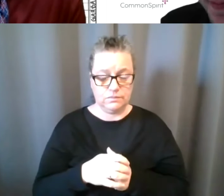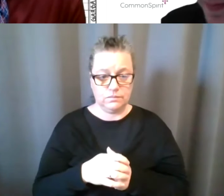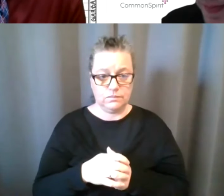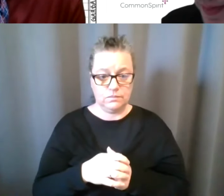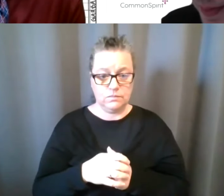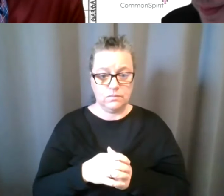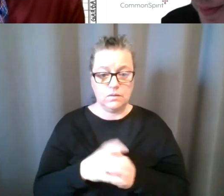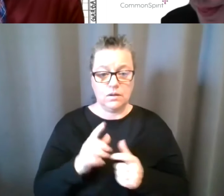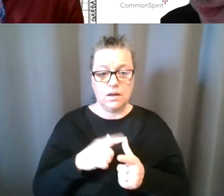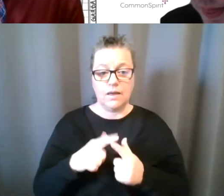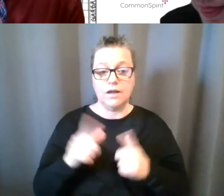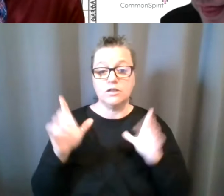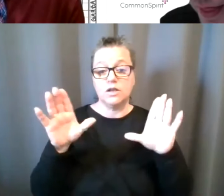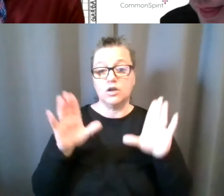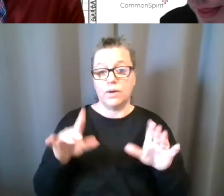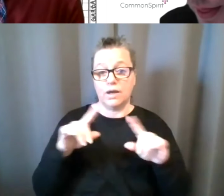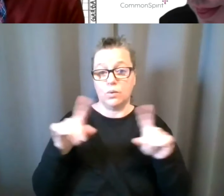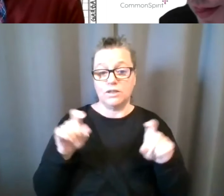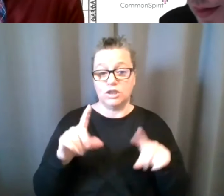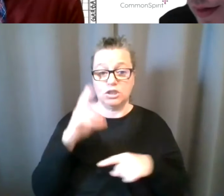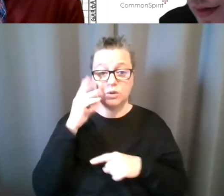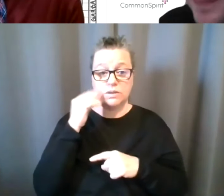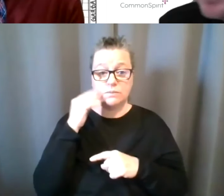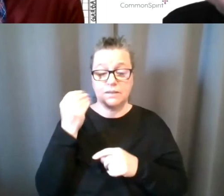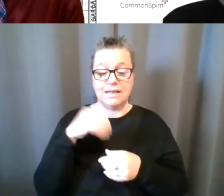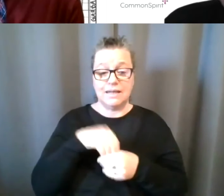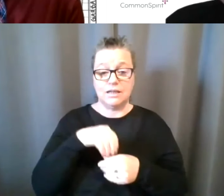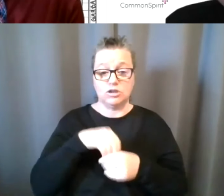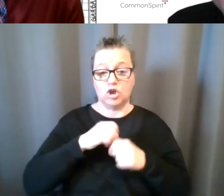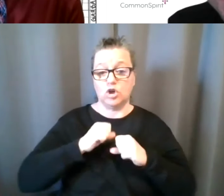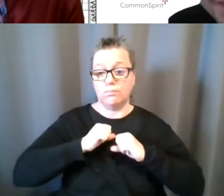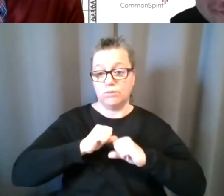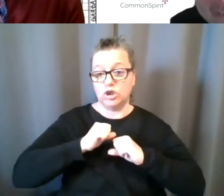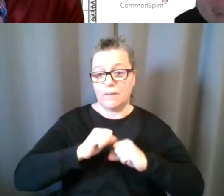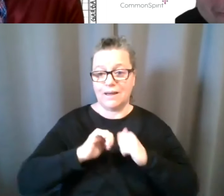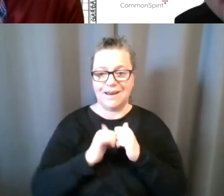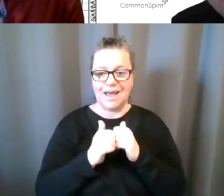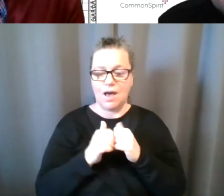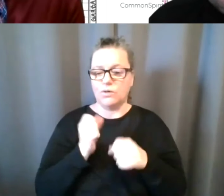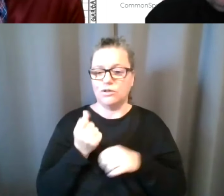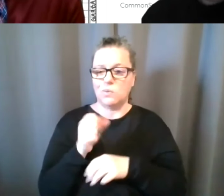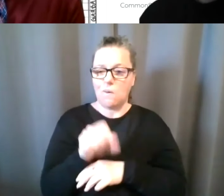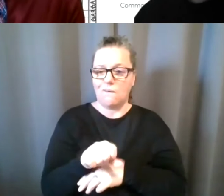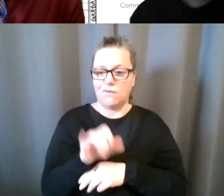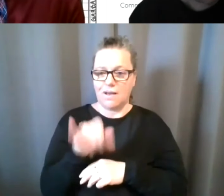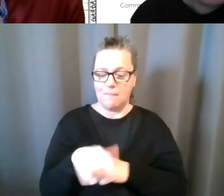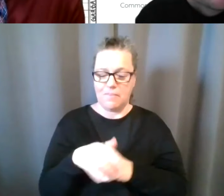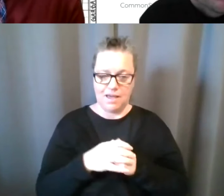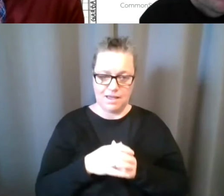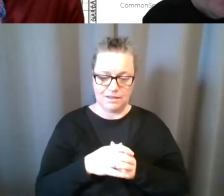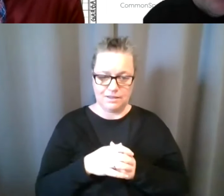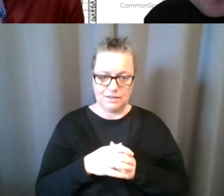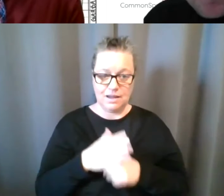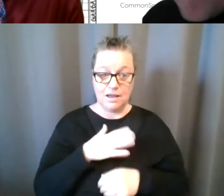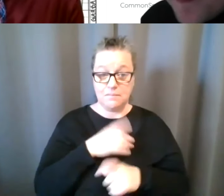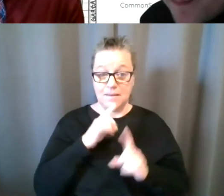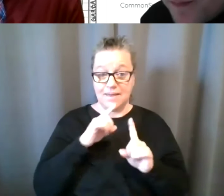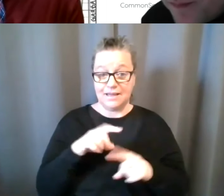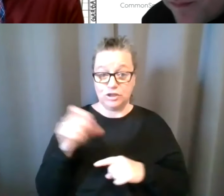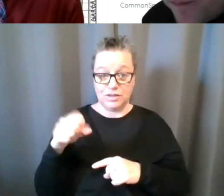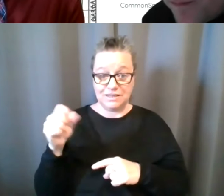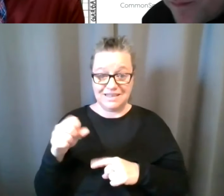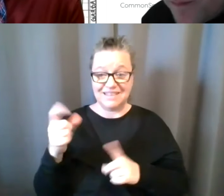Okay, and then here's a great question. Did you experience any internal pushback? And if so, how did you overcome it? My answer is yes,